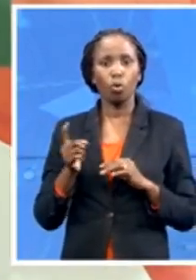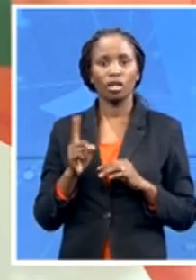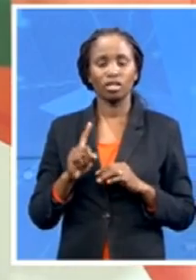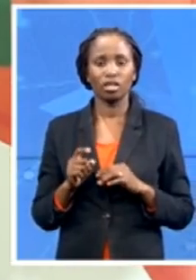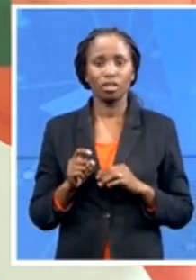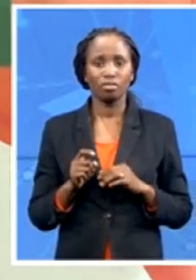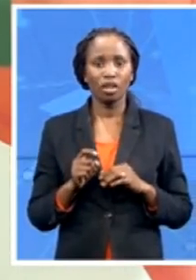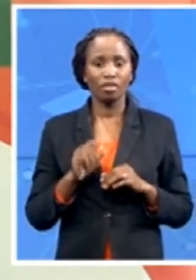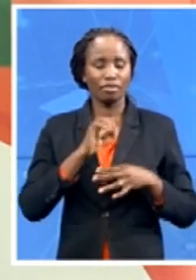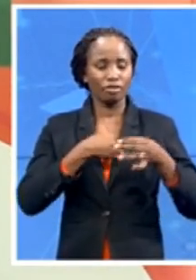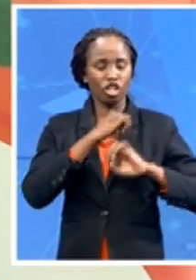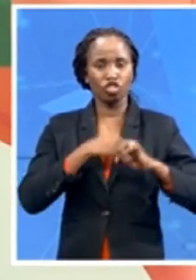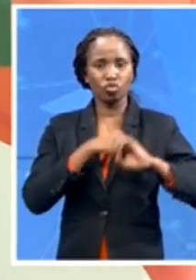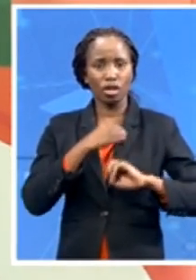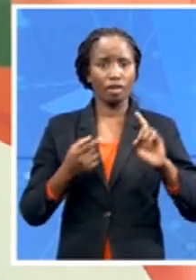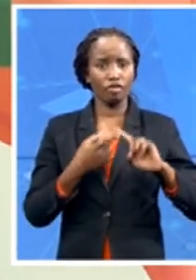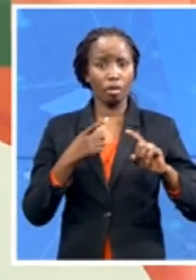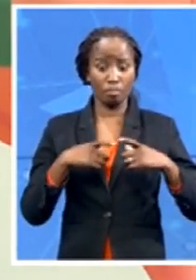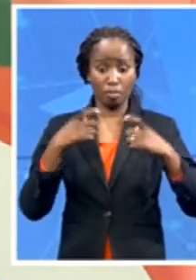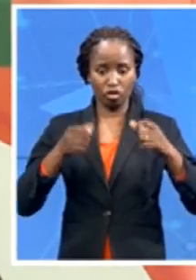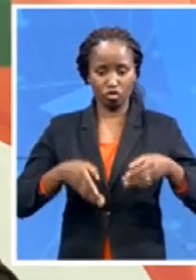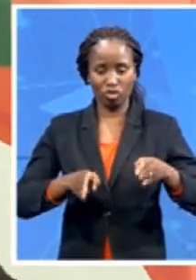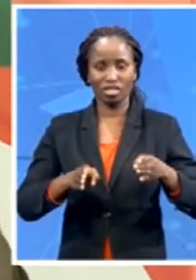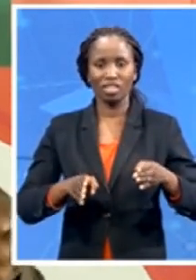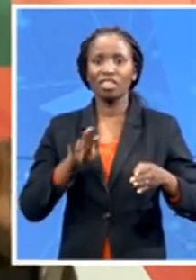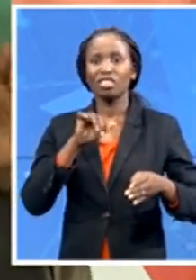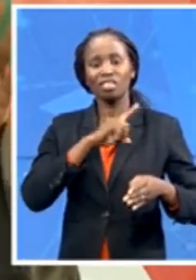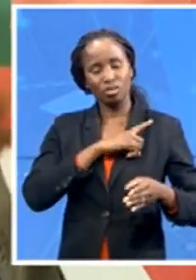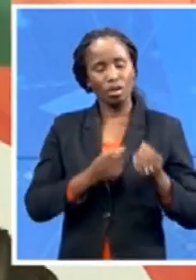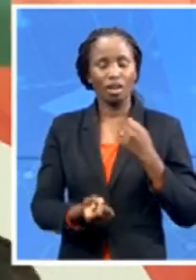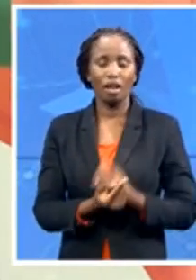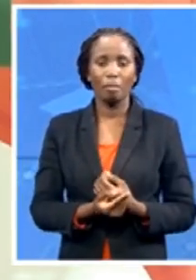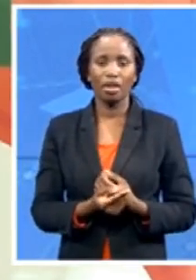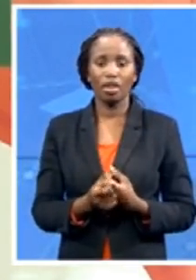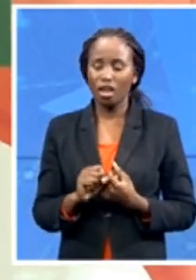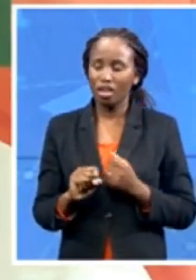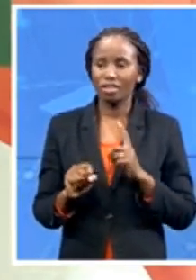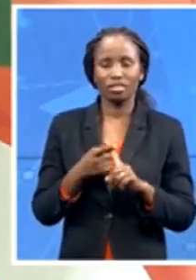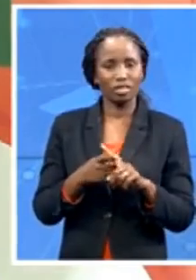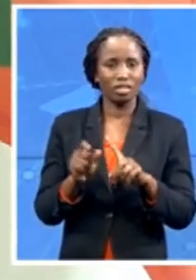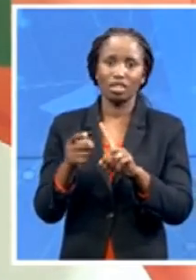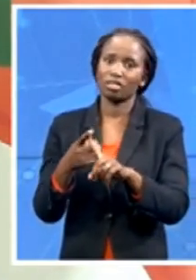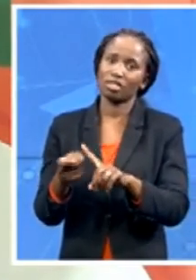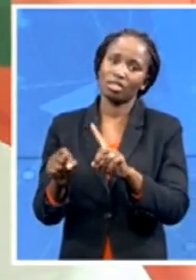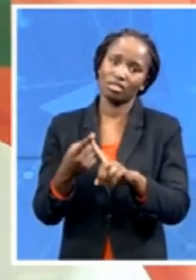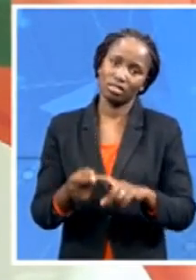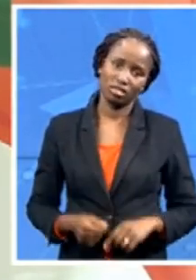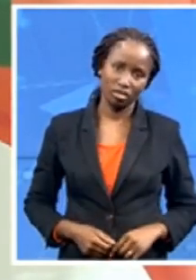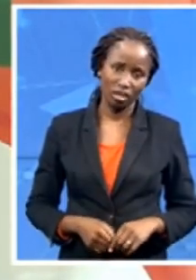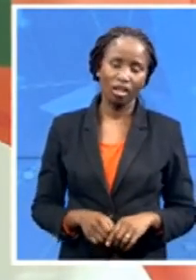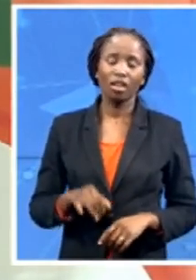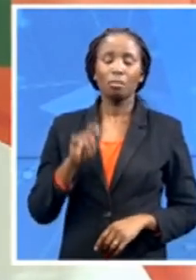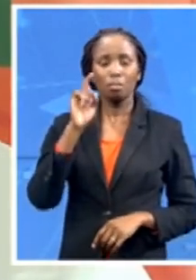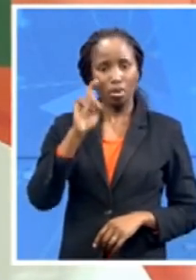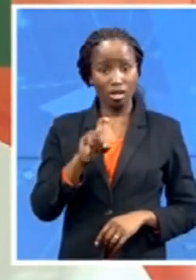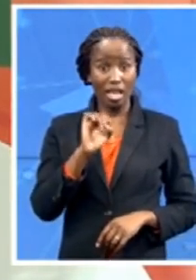ndibangela kube kwi congestion kutshayisa imoto. The farmers benenda where I was bene zone ya yuba ngabo funu yo tengi is